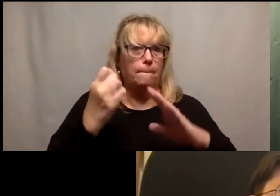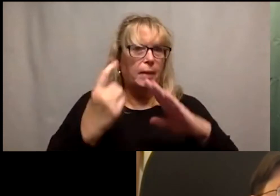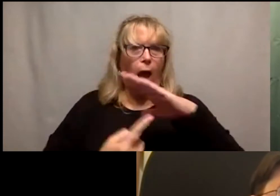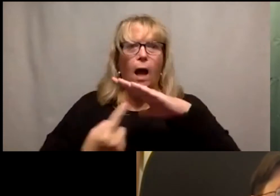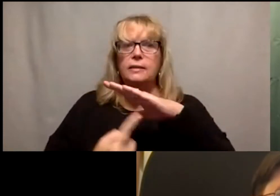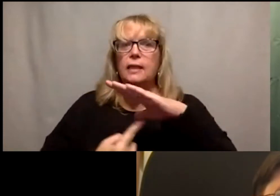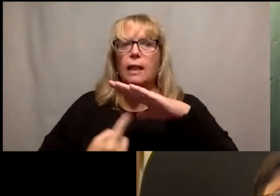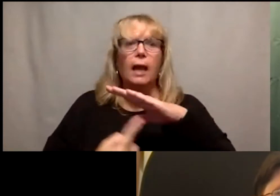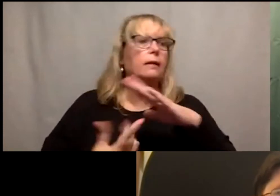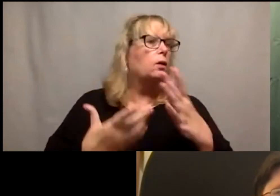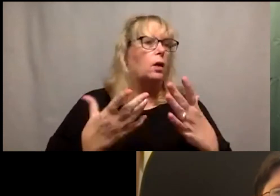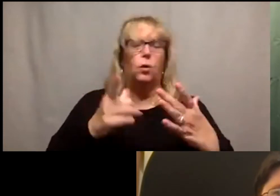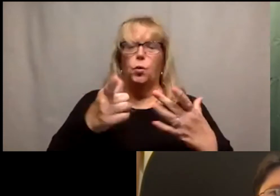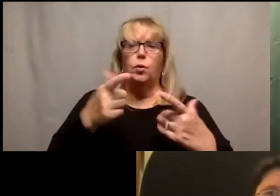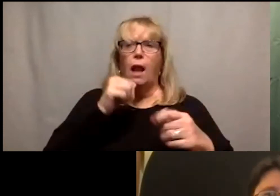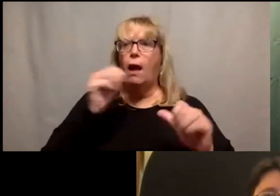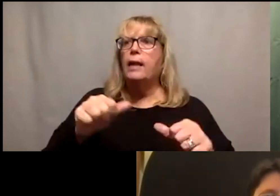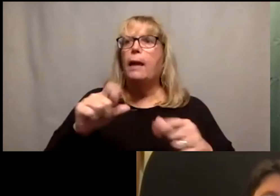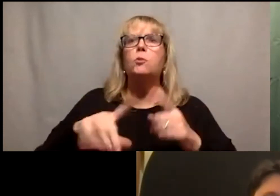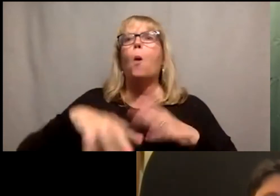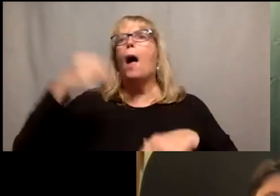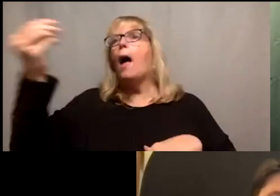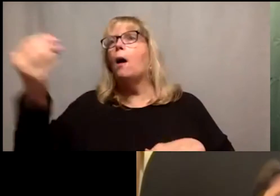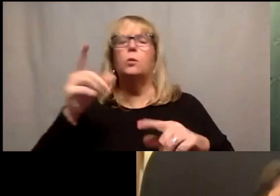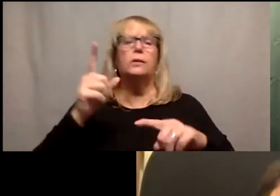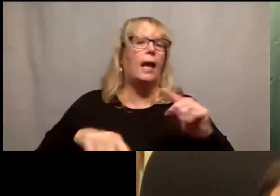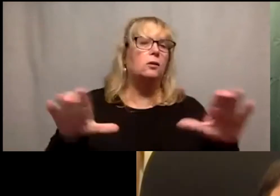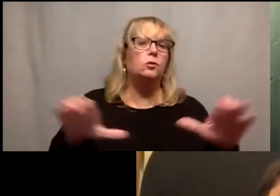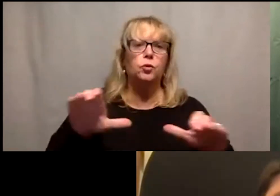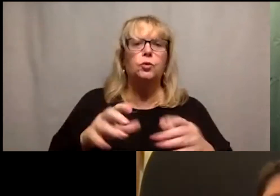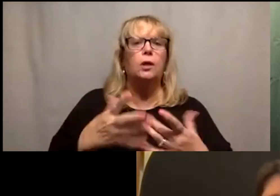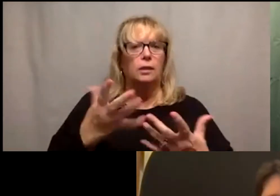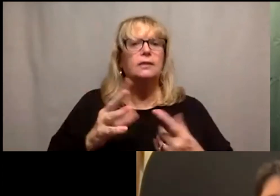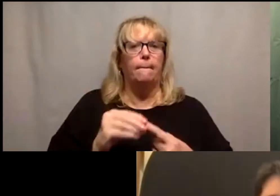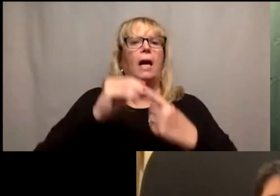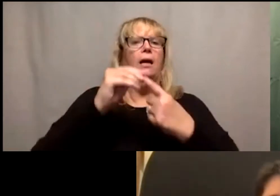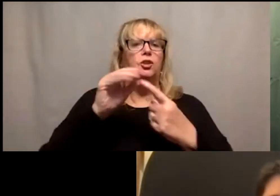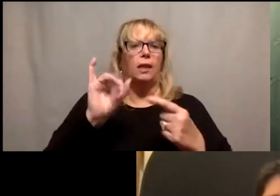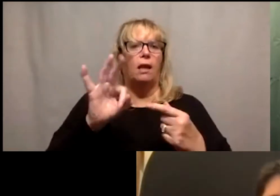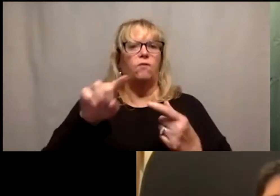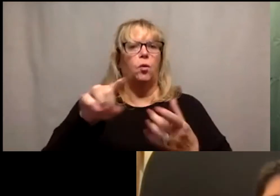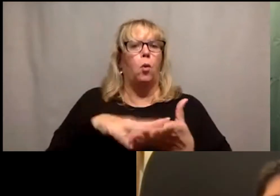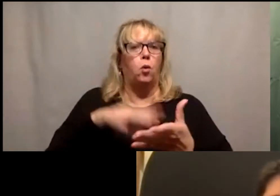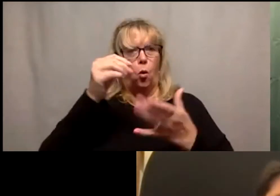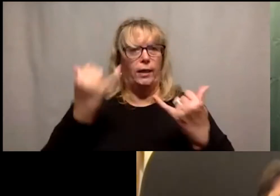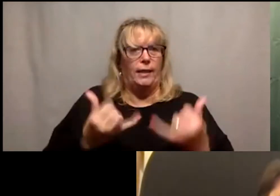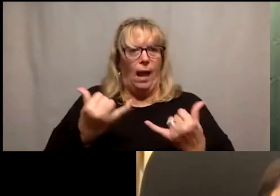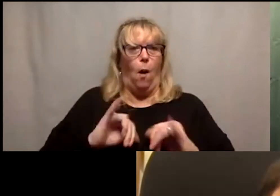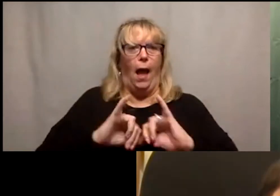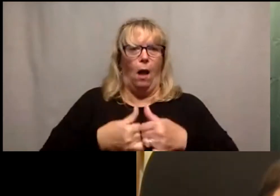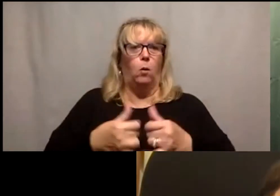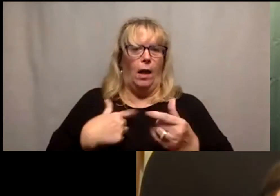able to do things, especially if you learn now how to advocate for yourself.